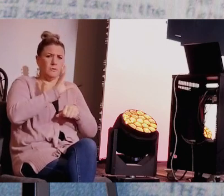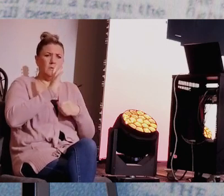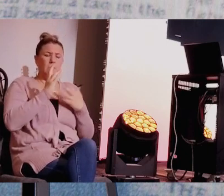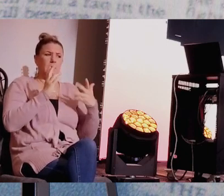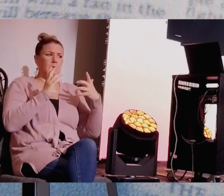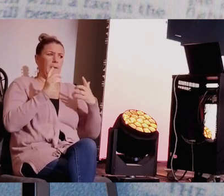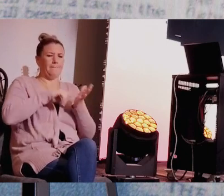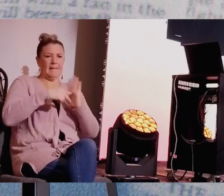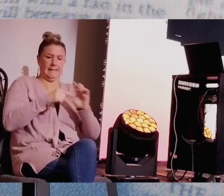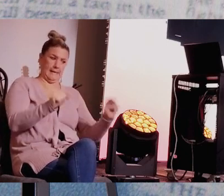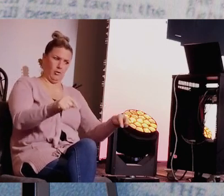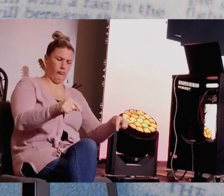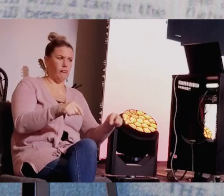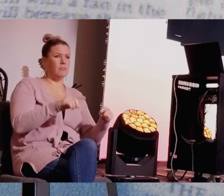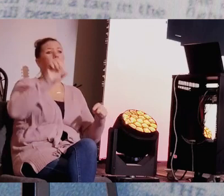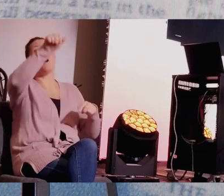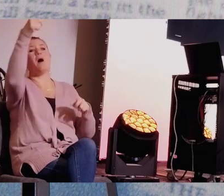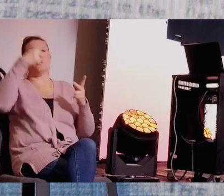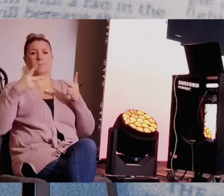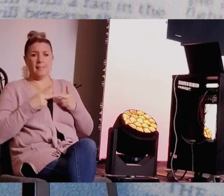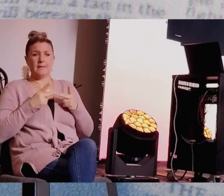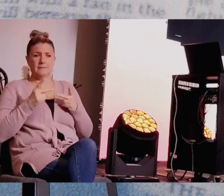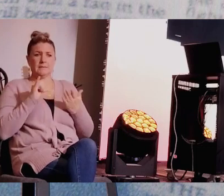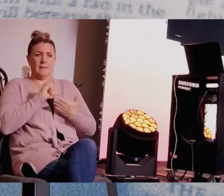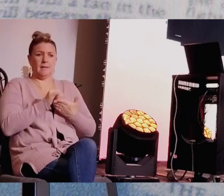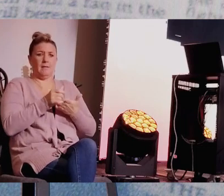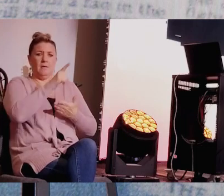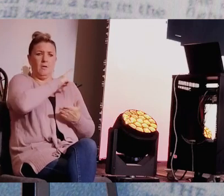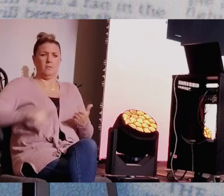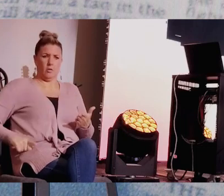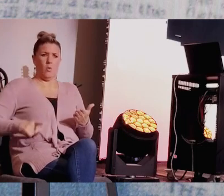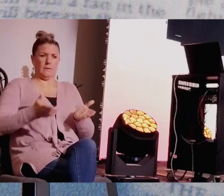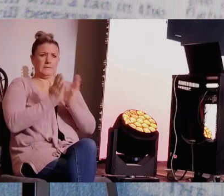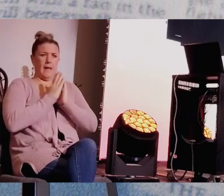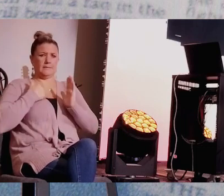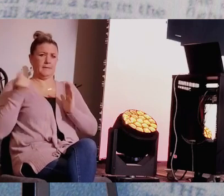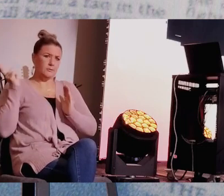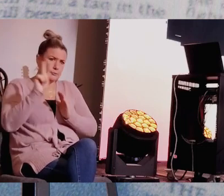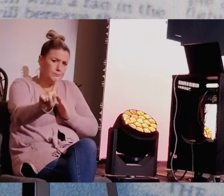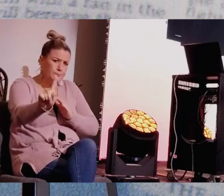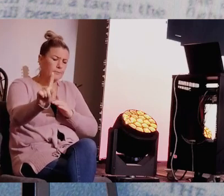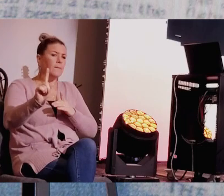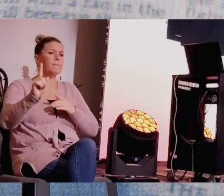that hear and other places the Lord has me to be able to speak into, or they speak into